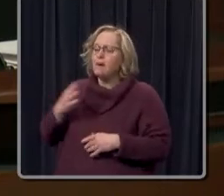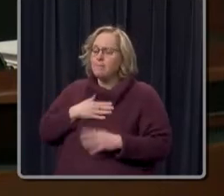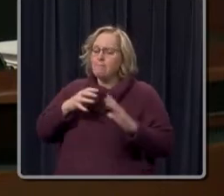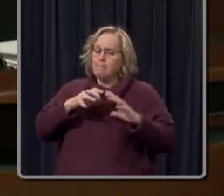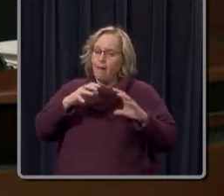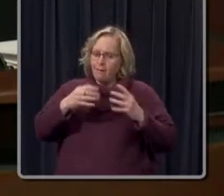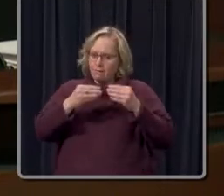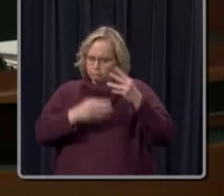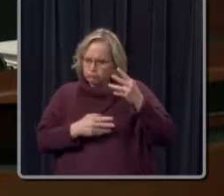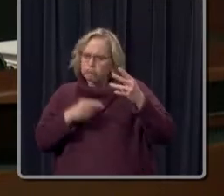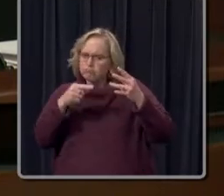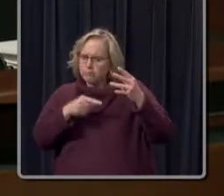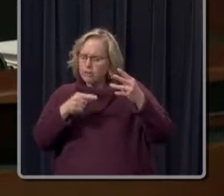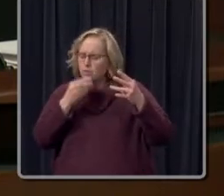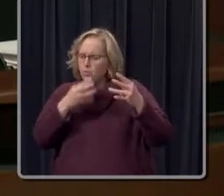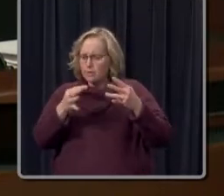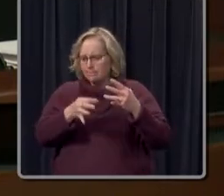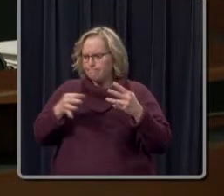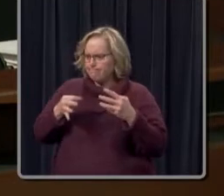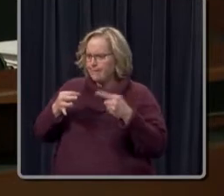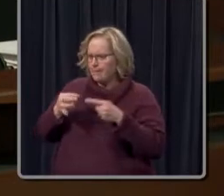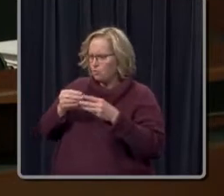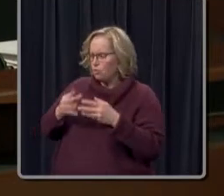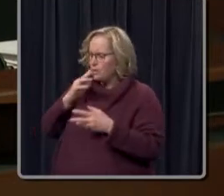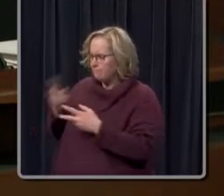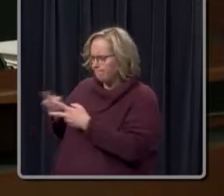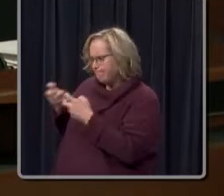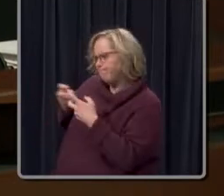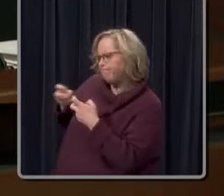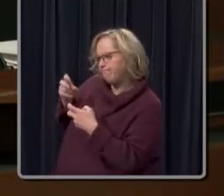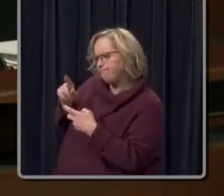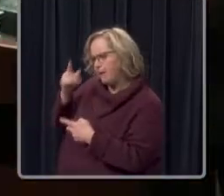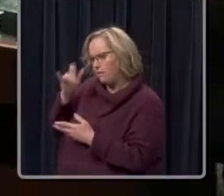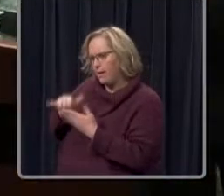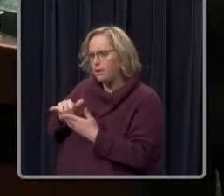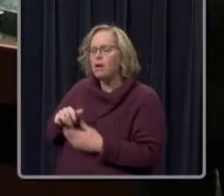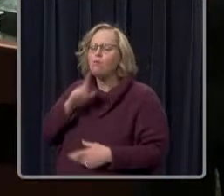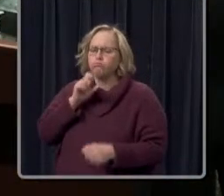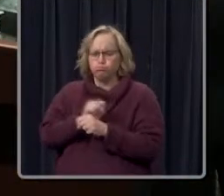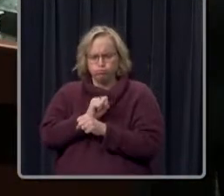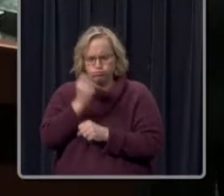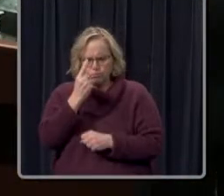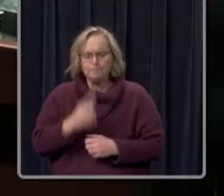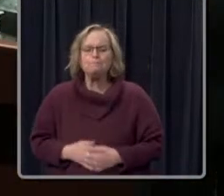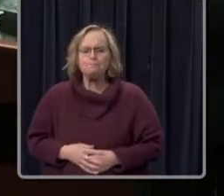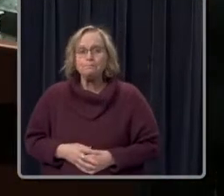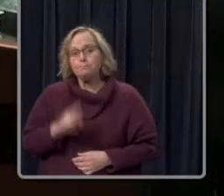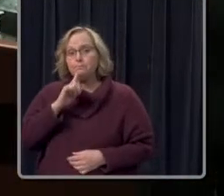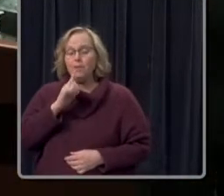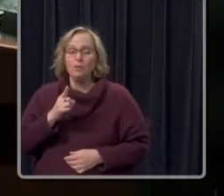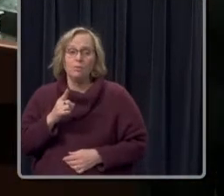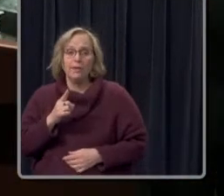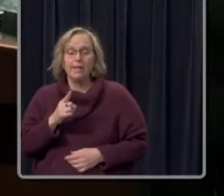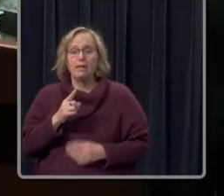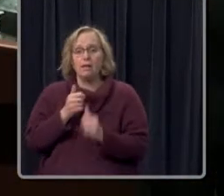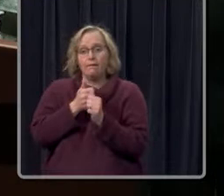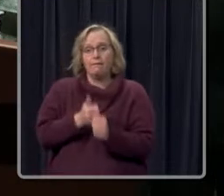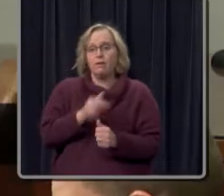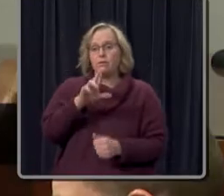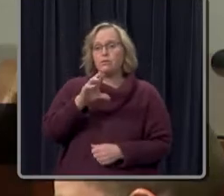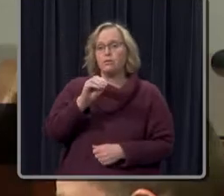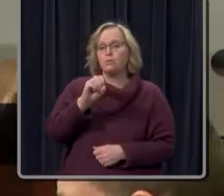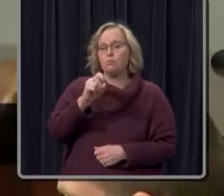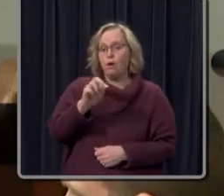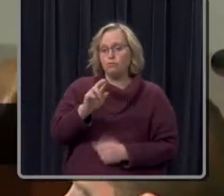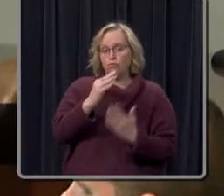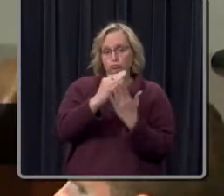class, like, so they quickly can gather data like a dashboard. You bet. So it really is by roster, and so a teacher can